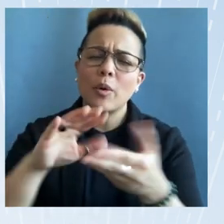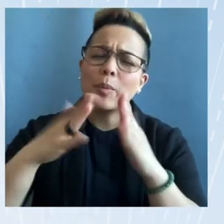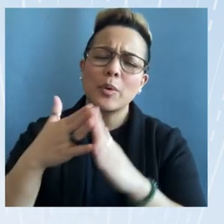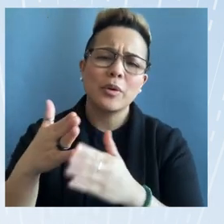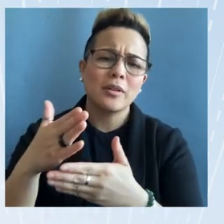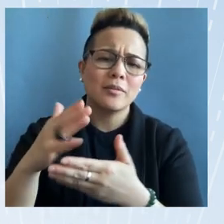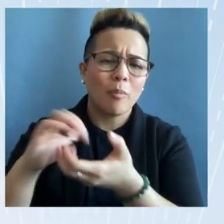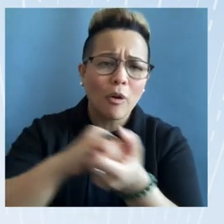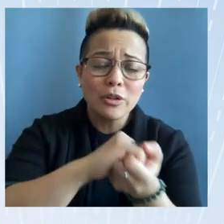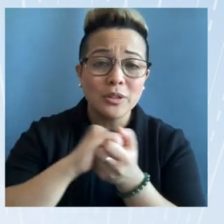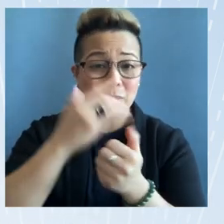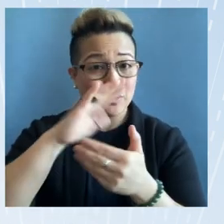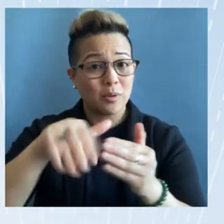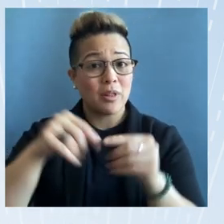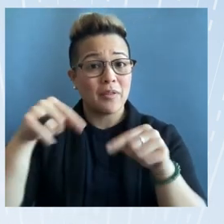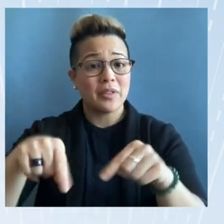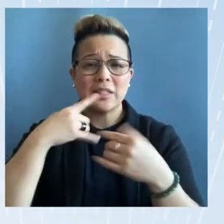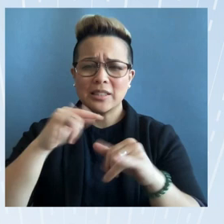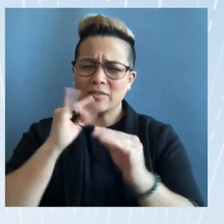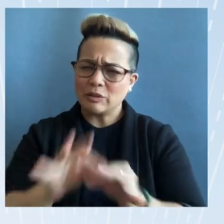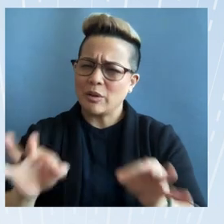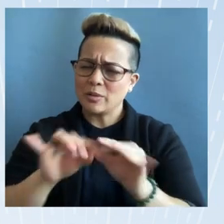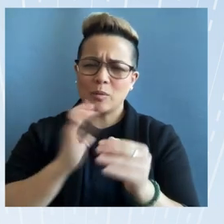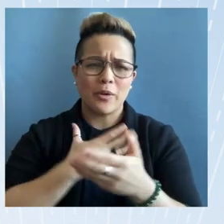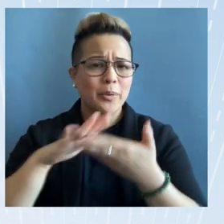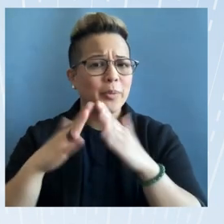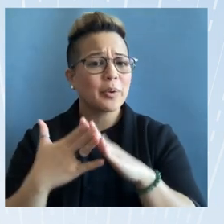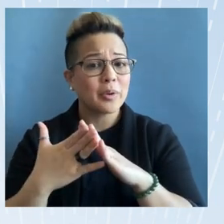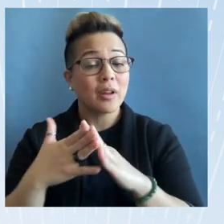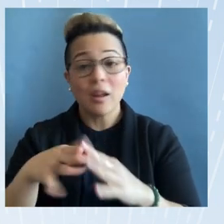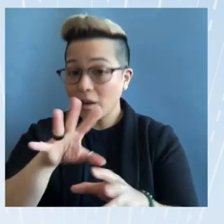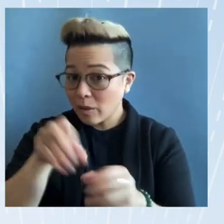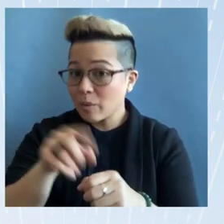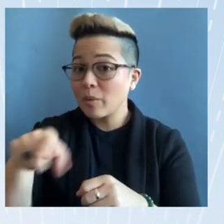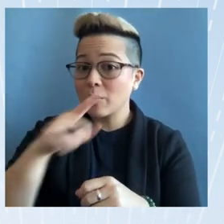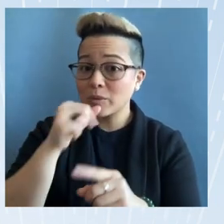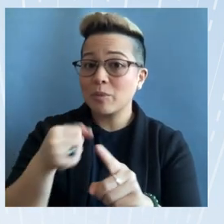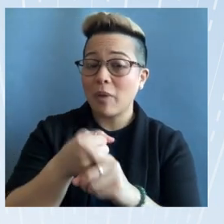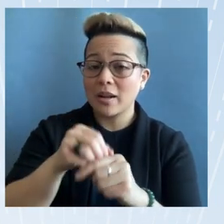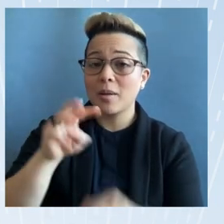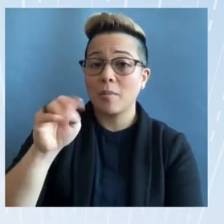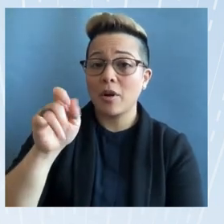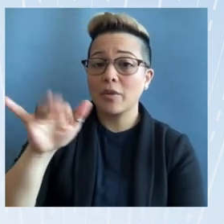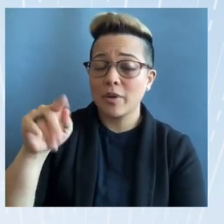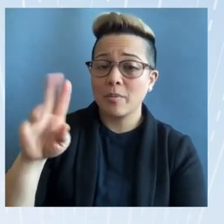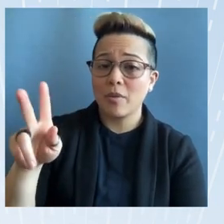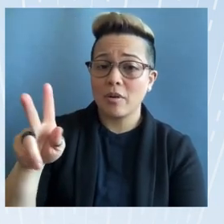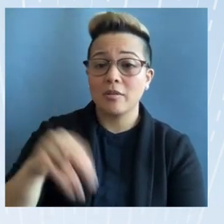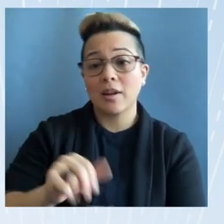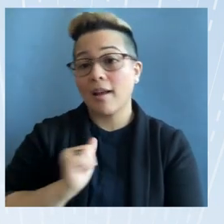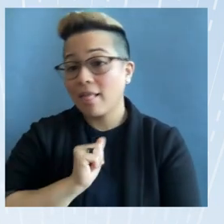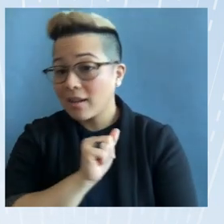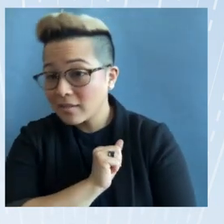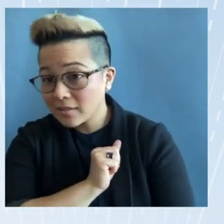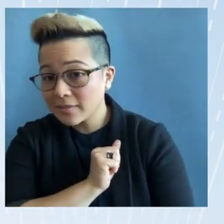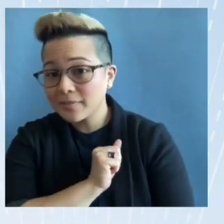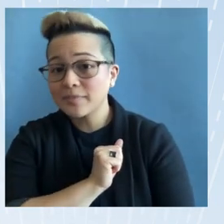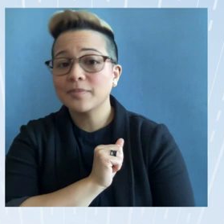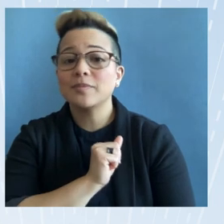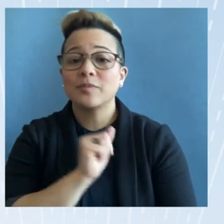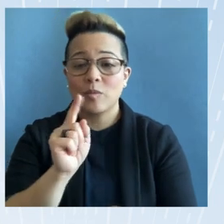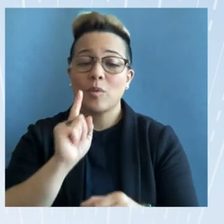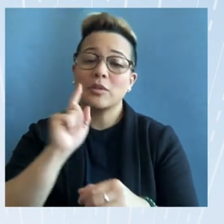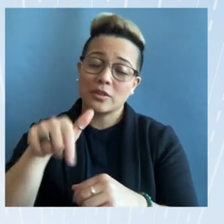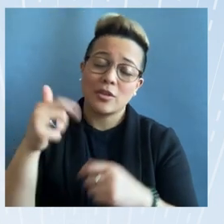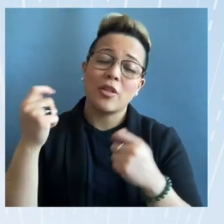all of this is so critical to our communities, including those impacted in Monterey Park and in Atlanta, where we'll soon mark another anniversary of the